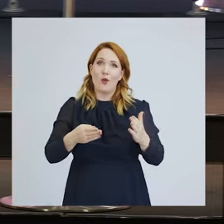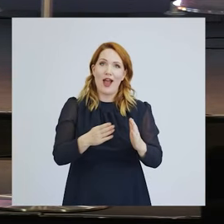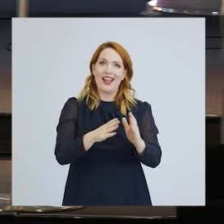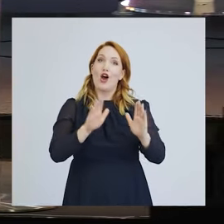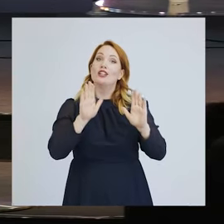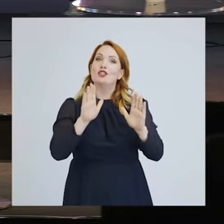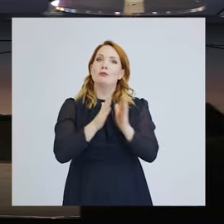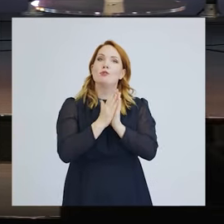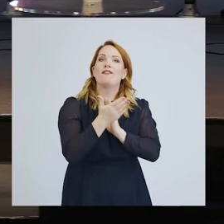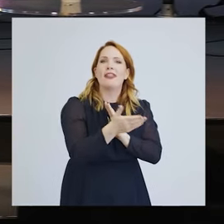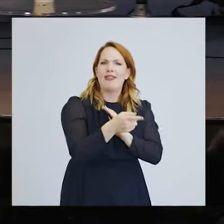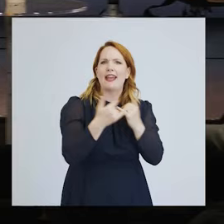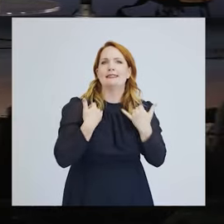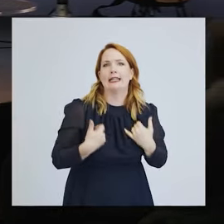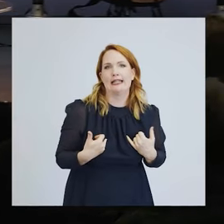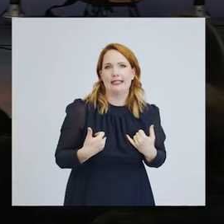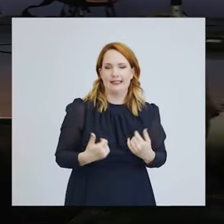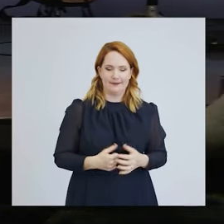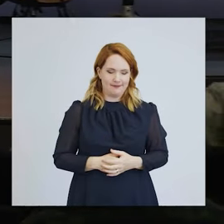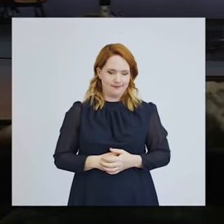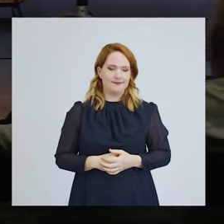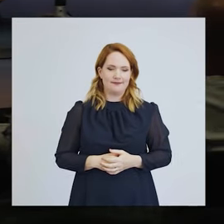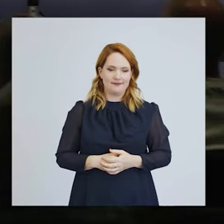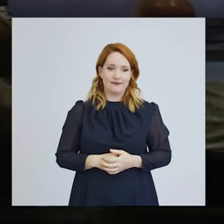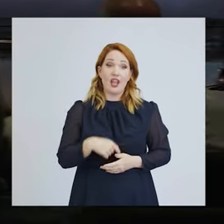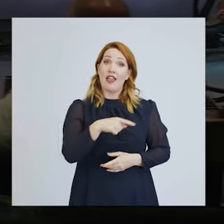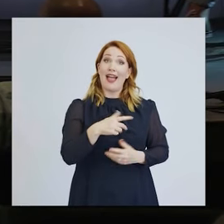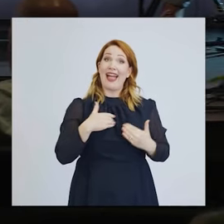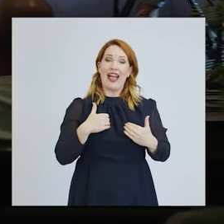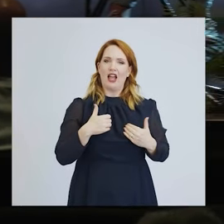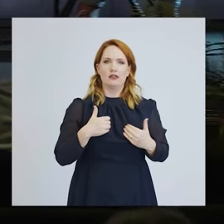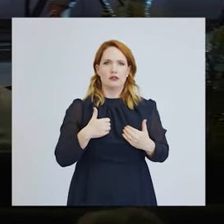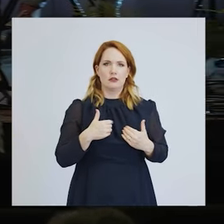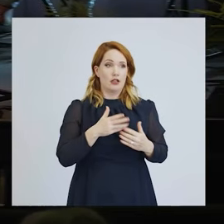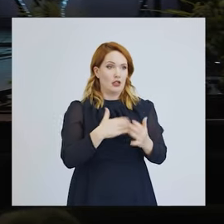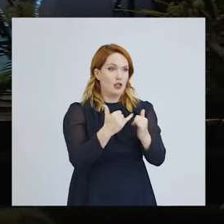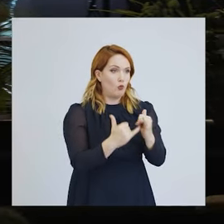I'm going to work and I see someone on the way and I stop to pray for them because they're sick.